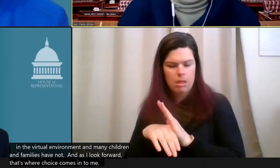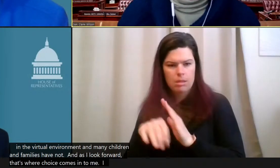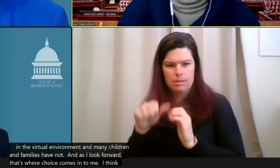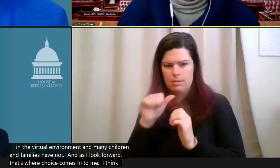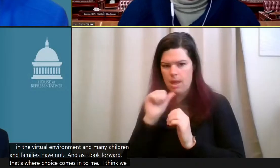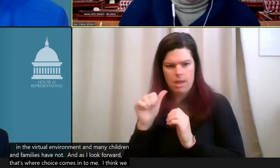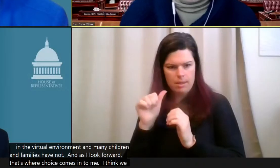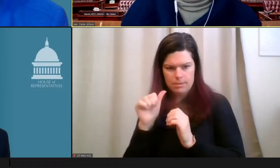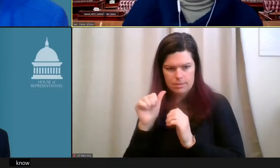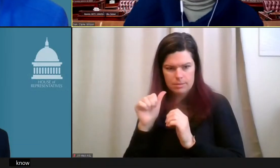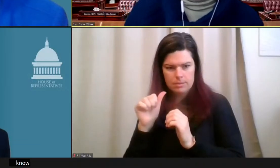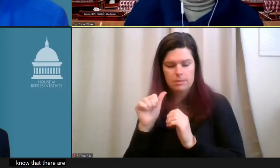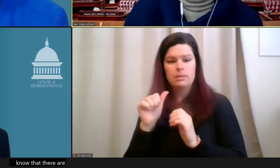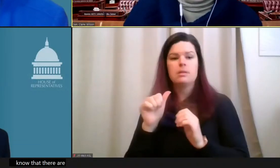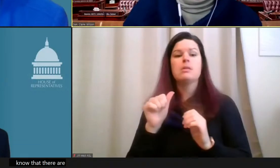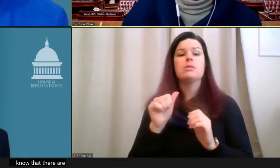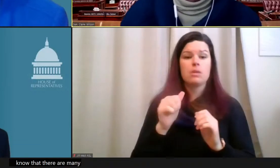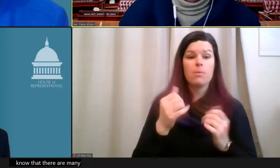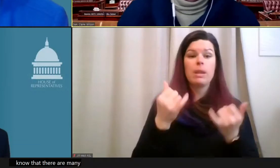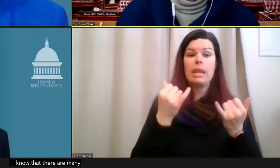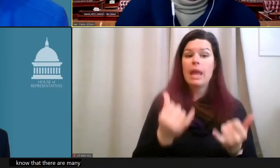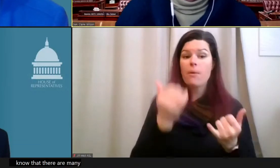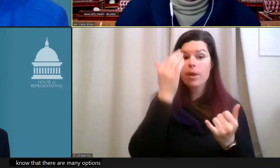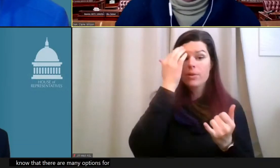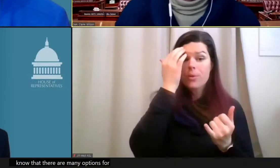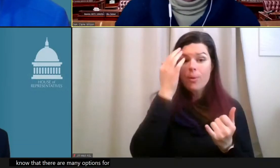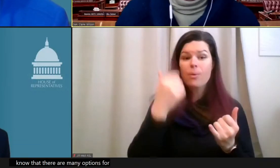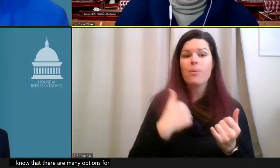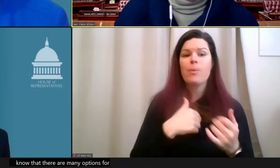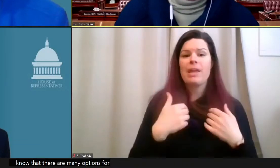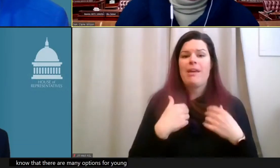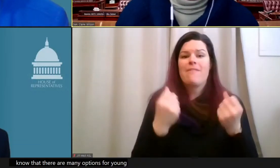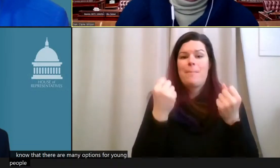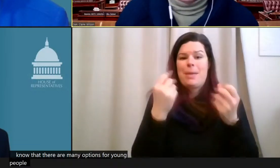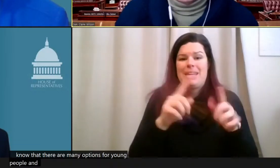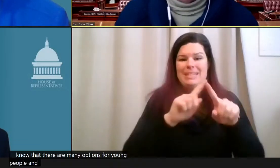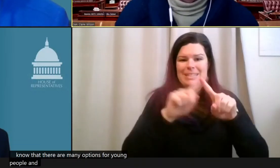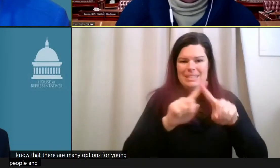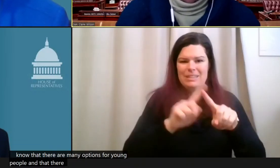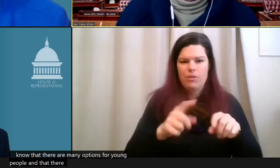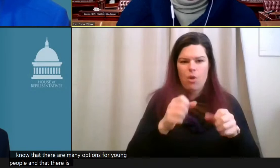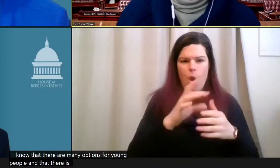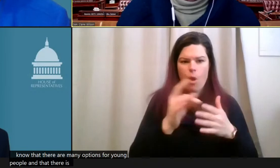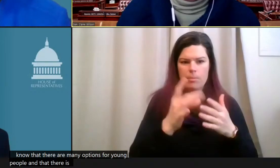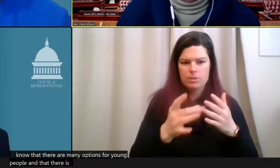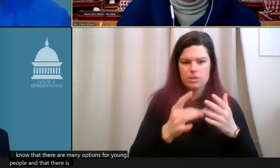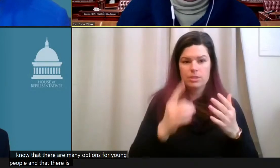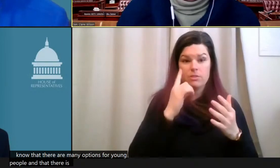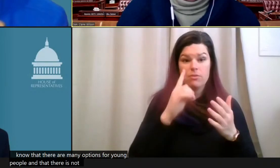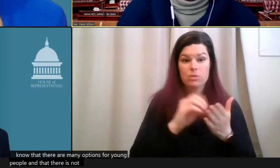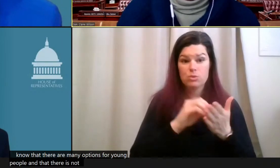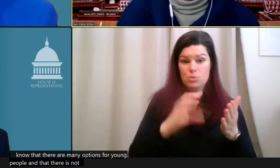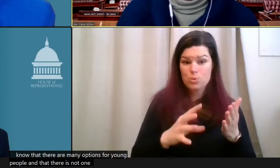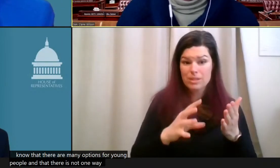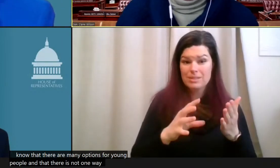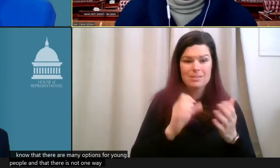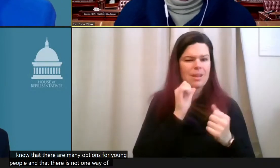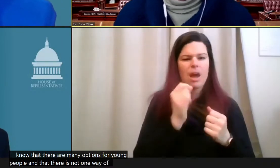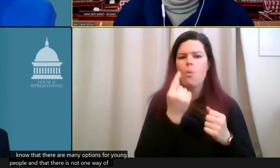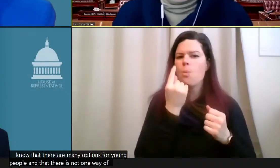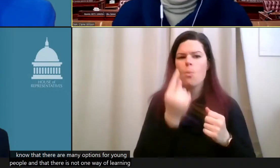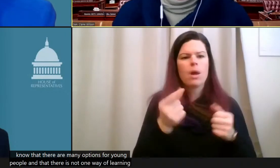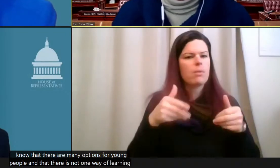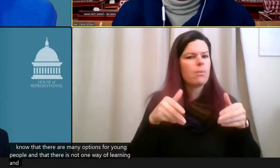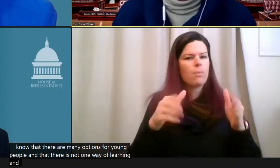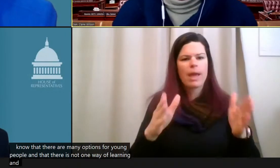that there are many options for young people, and that there is not one way of learning and not one